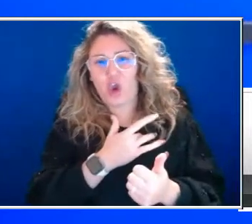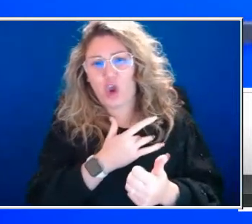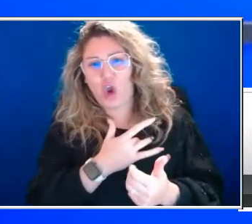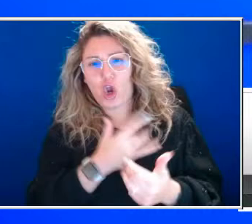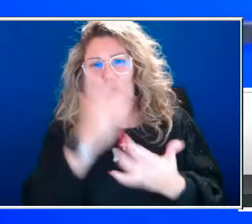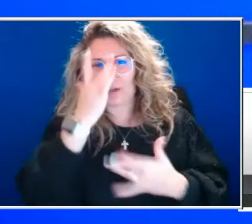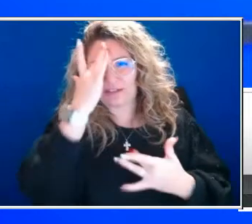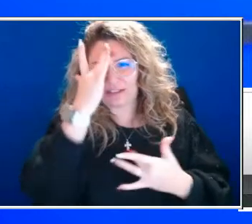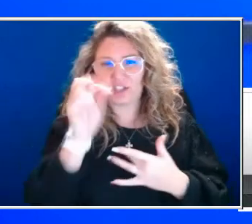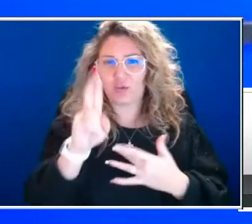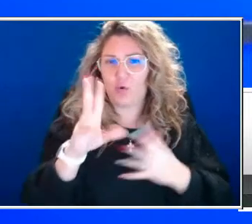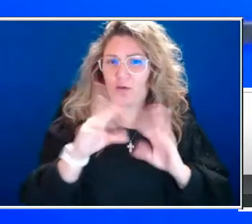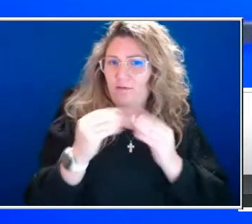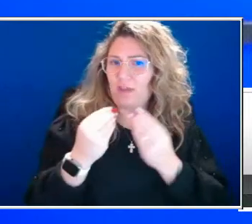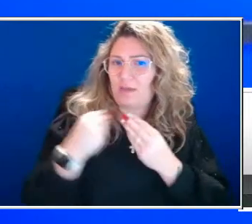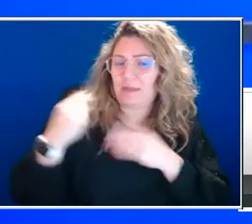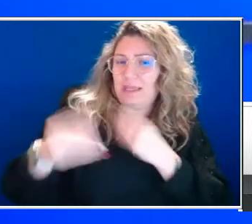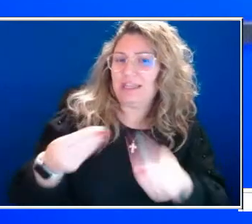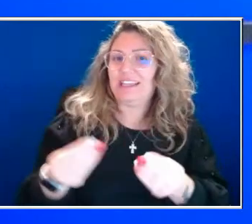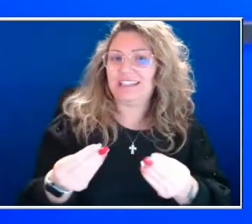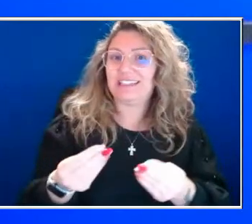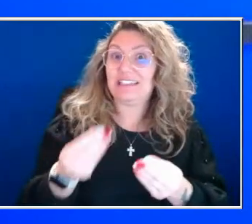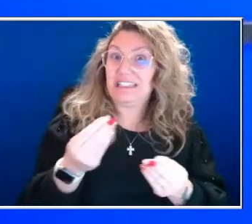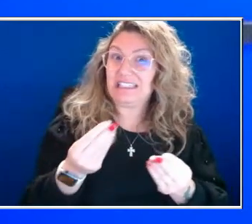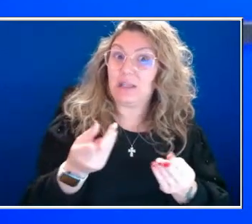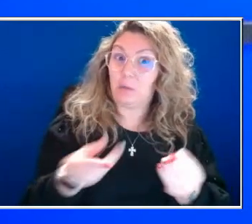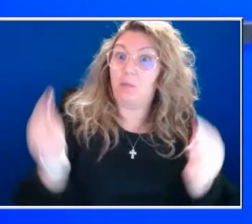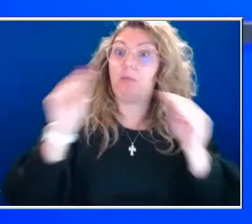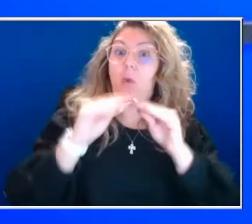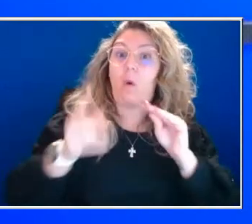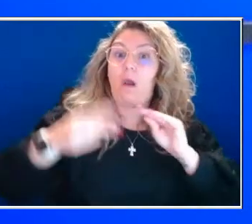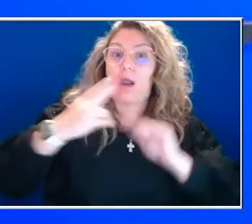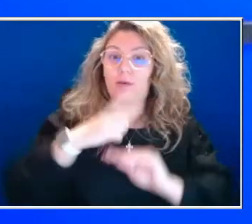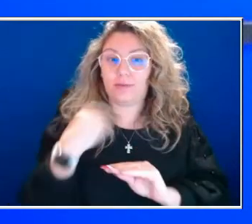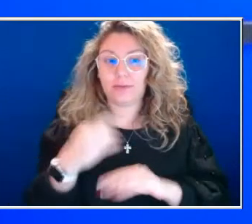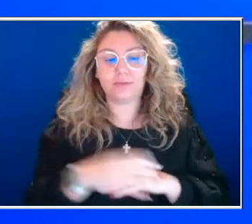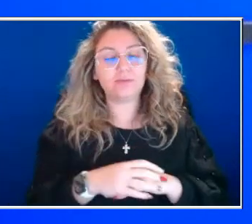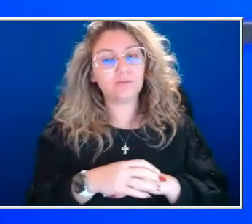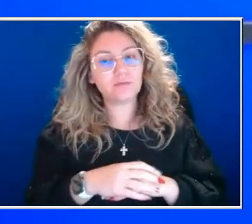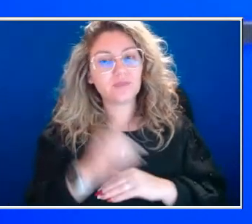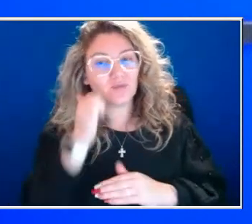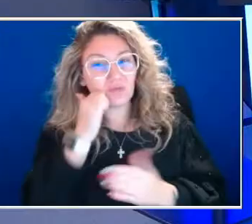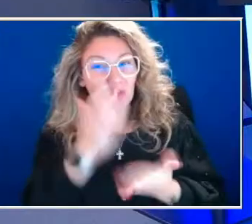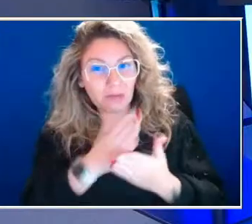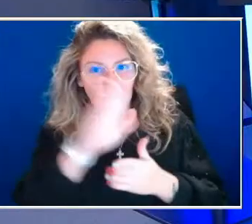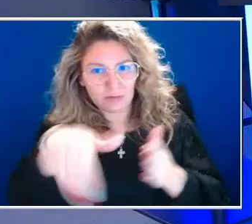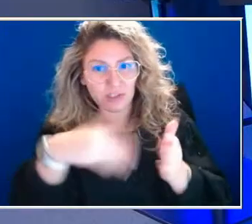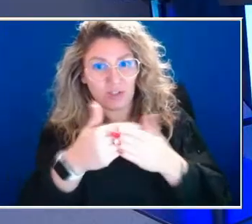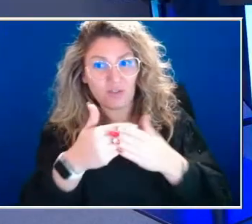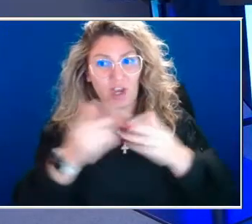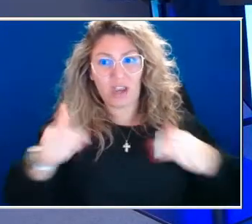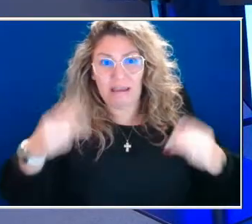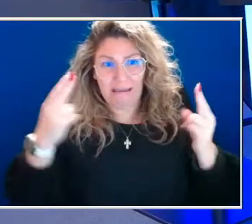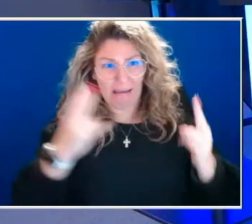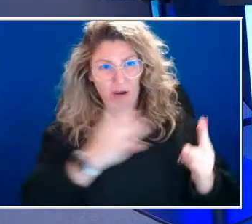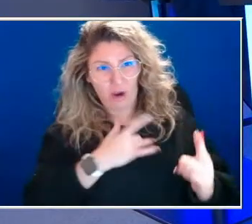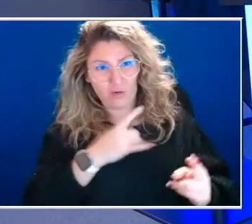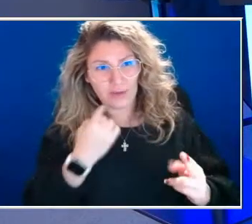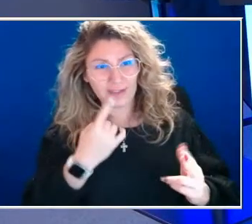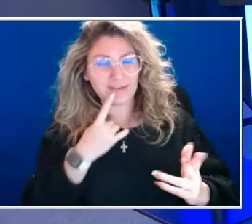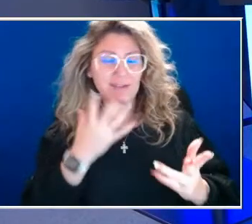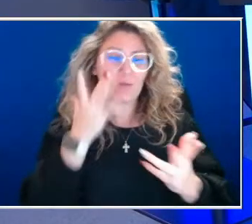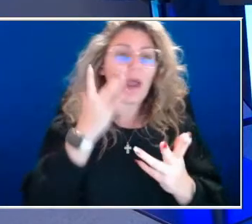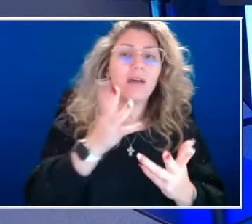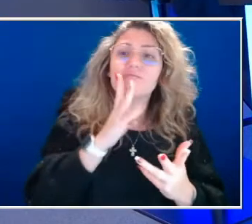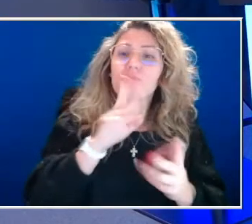other conditions seem to be at even higher risk. So menopause overall puts you at a higher heart risk. Is that why we talk about women,